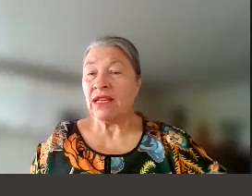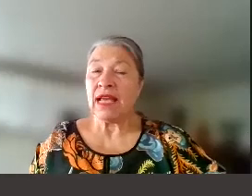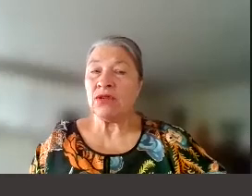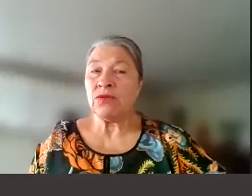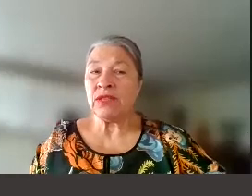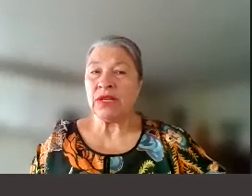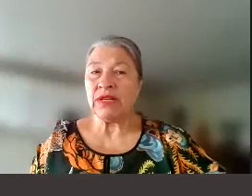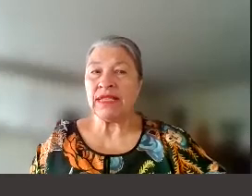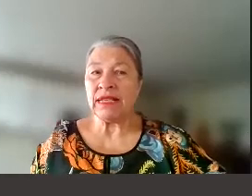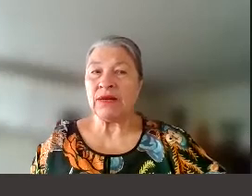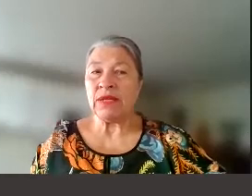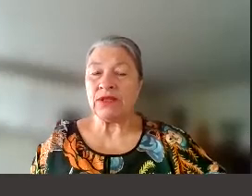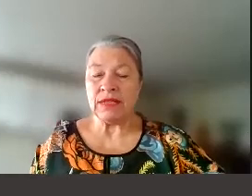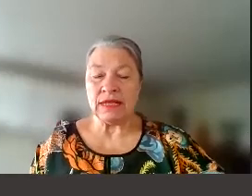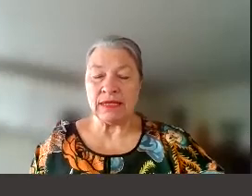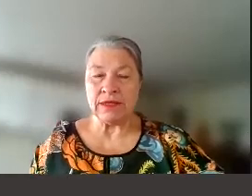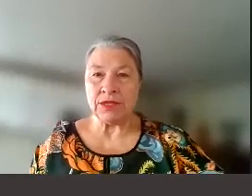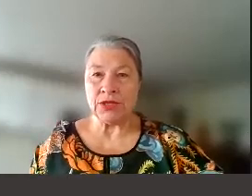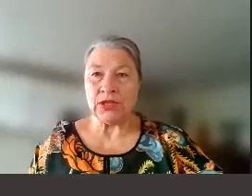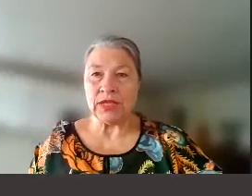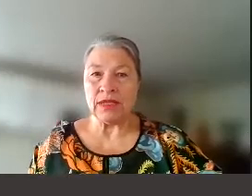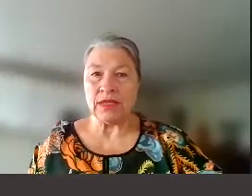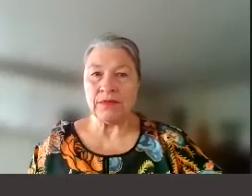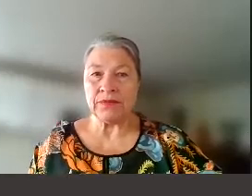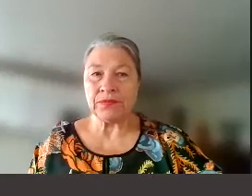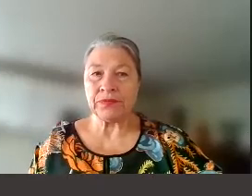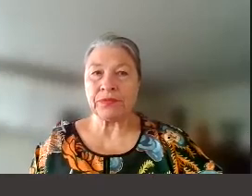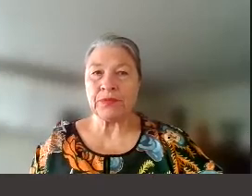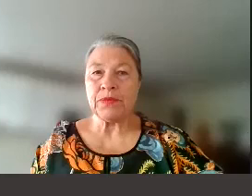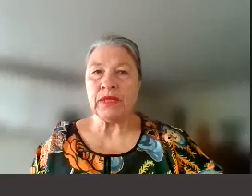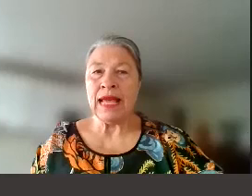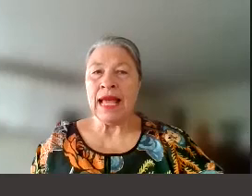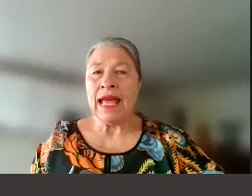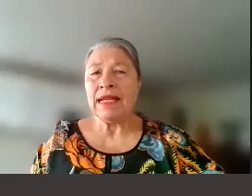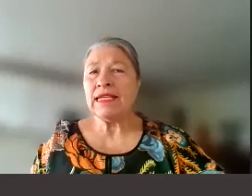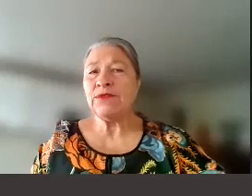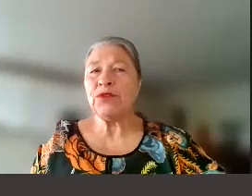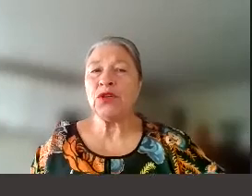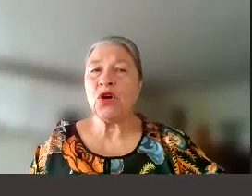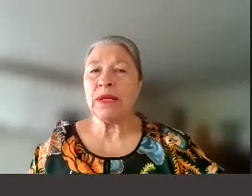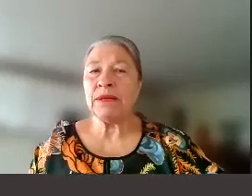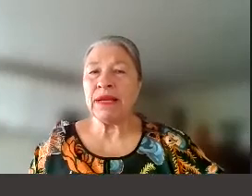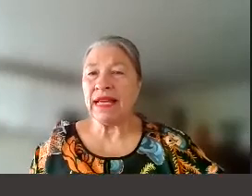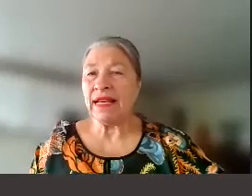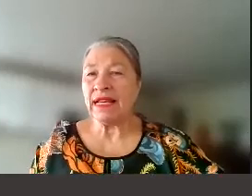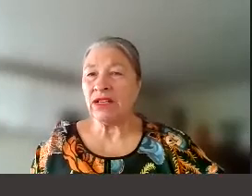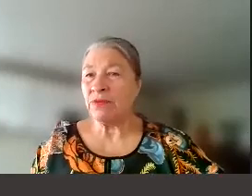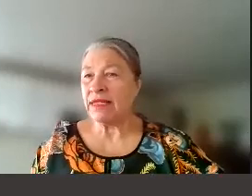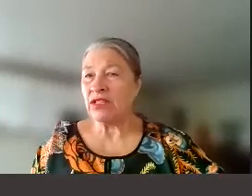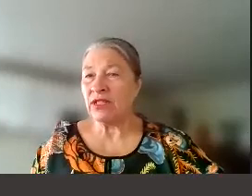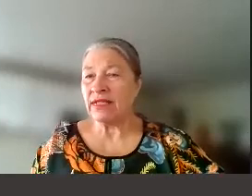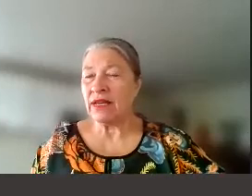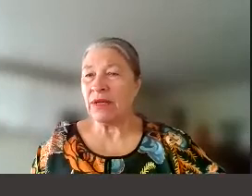other, and also increasingly with New Zealand institutions. And here's a few common plain